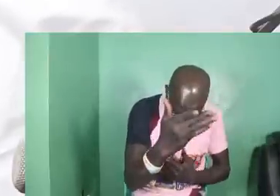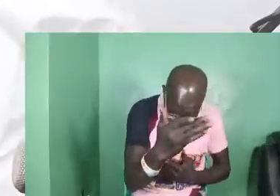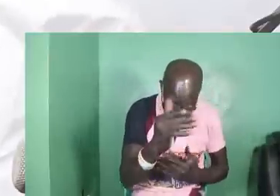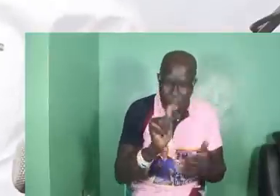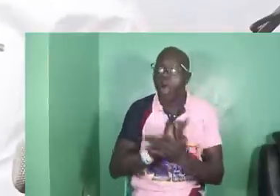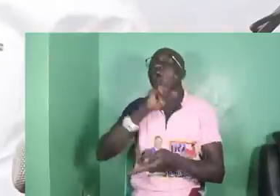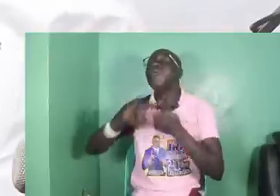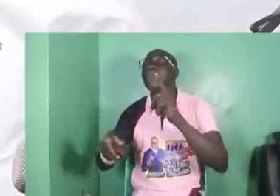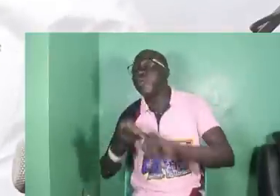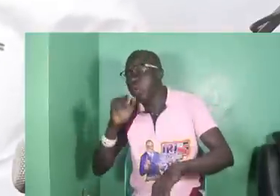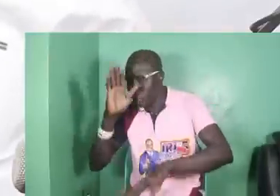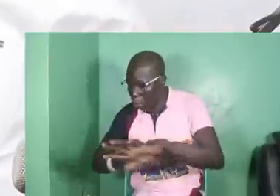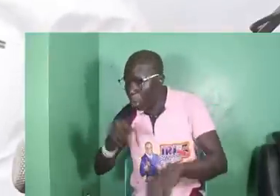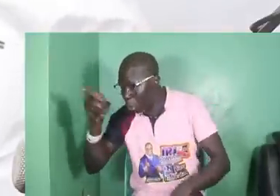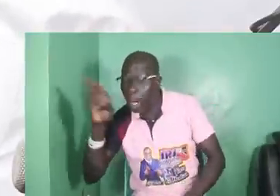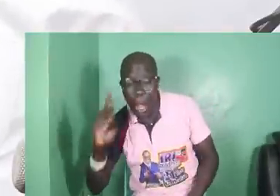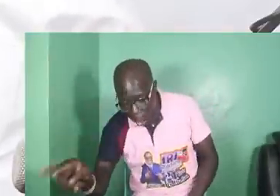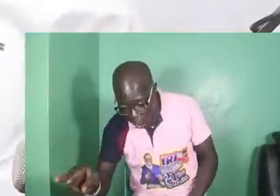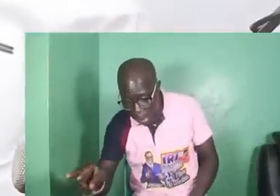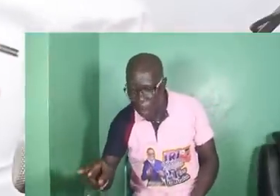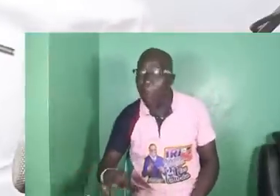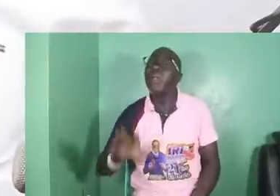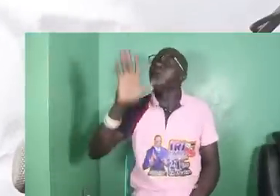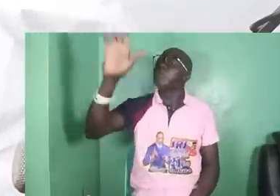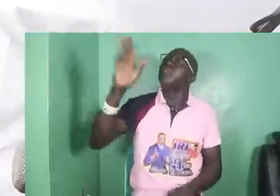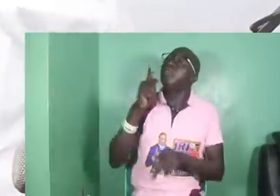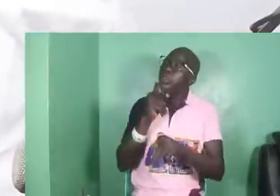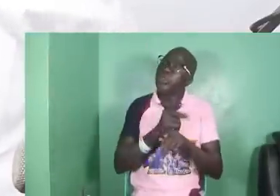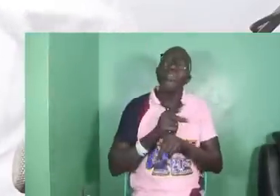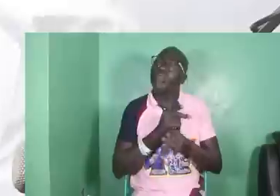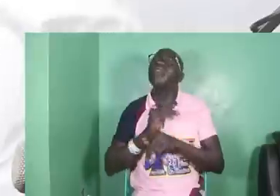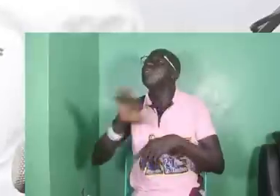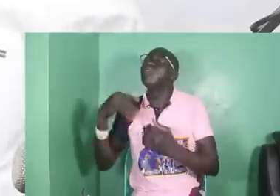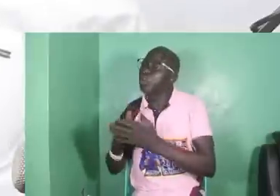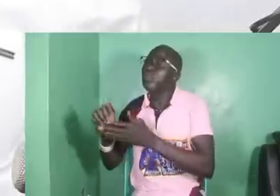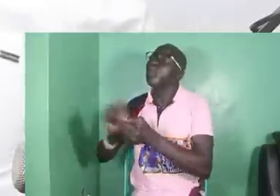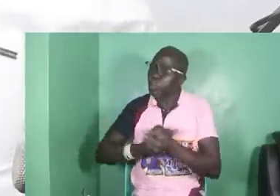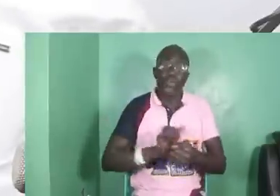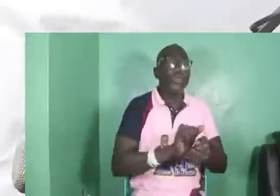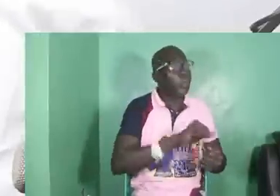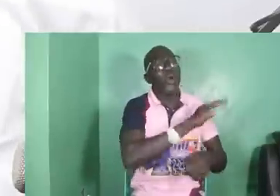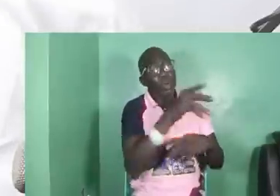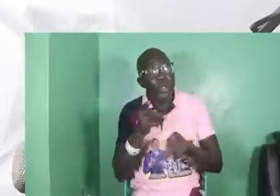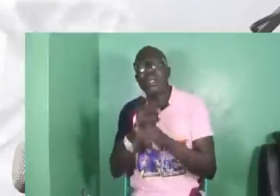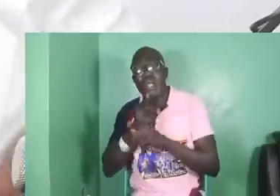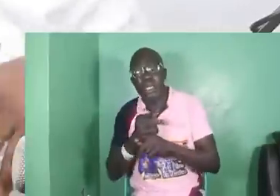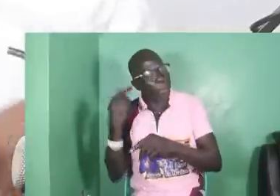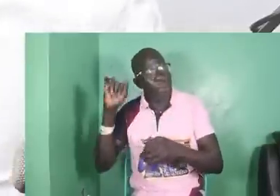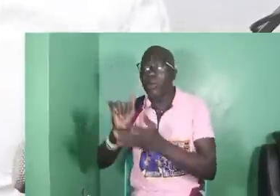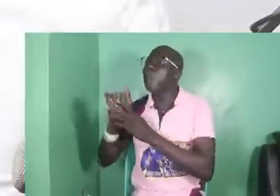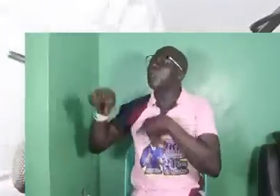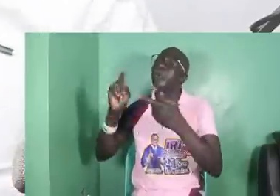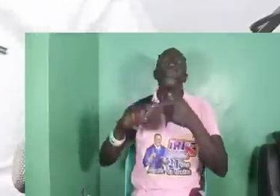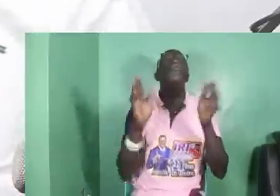pushing. I'm one way. One thing. This friend now called us. Yeah, yeah, yeah. He told you I'm running for power. Running for power. He told you. Name what? I'm going to school.